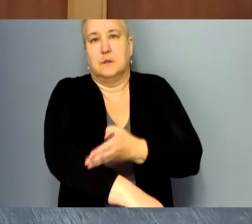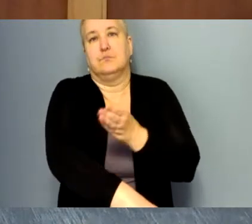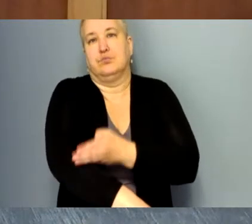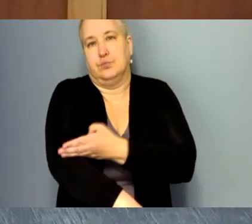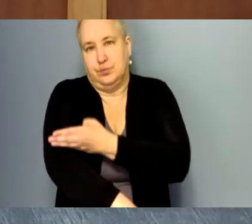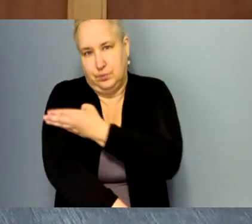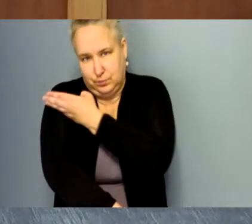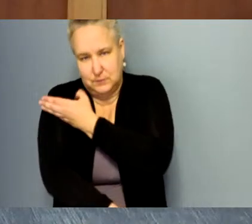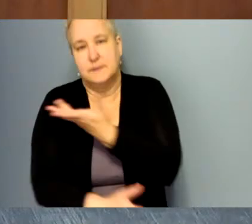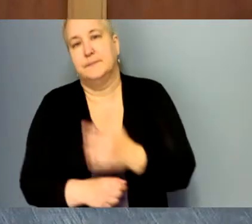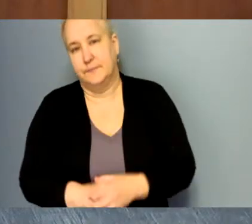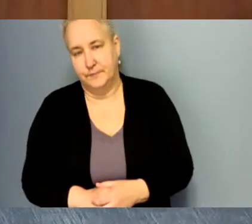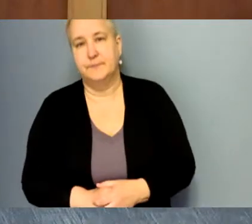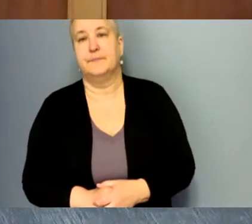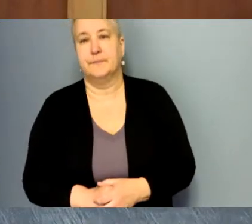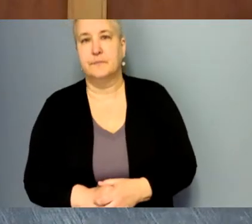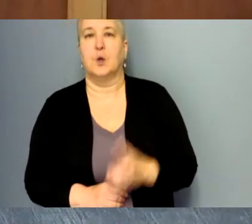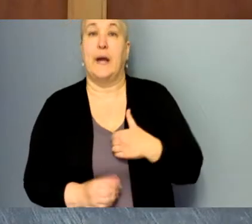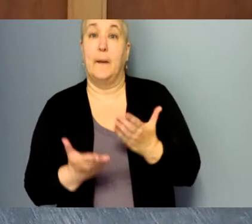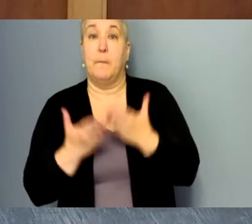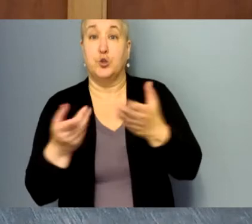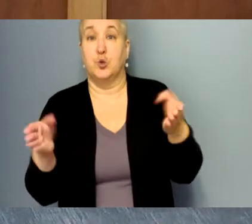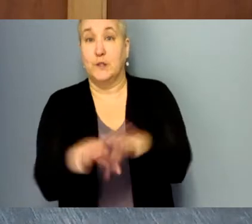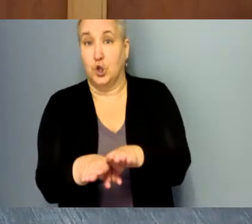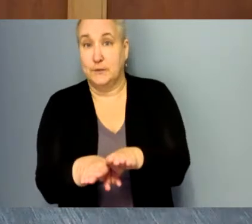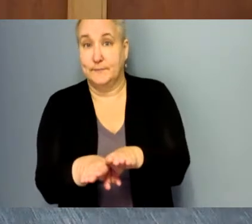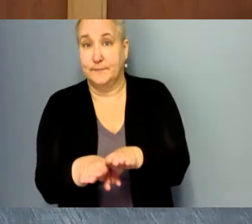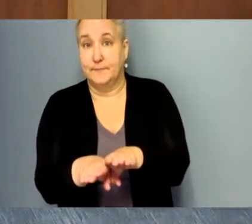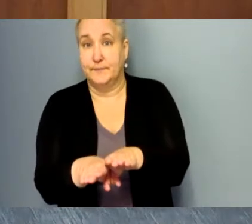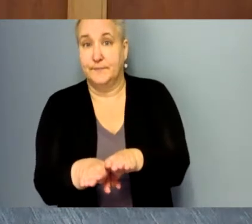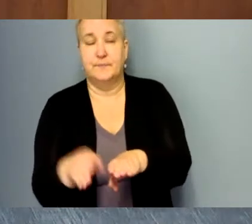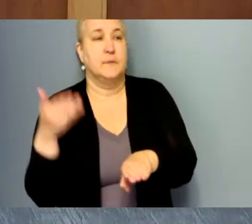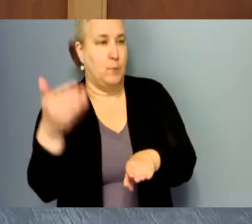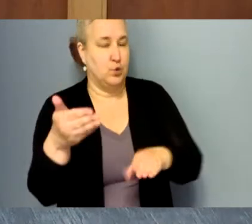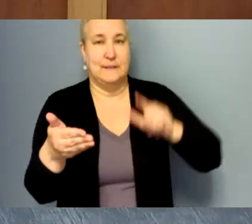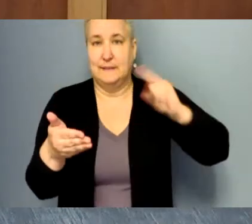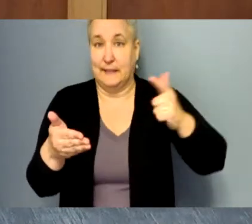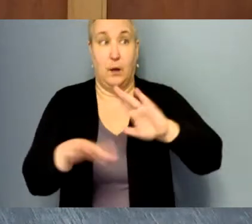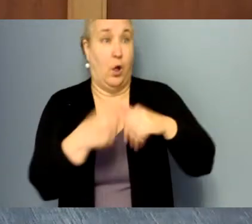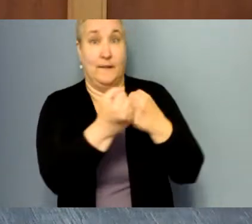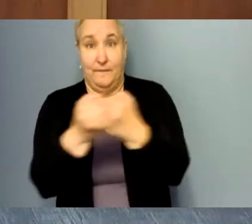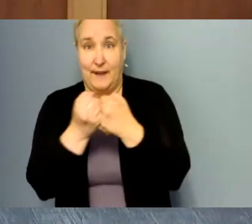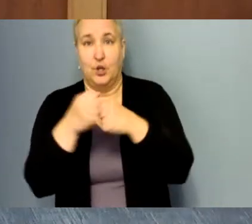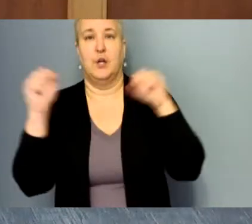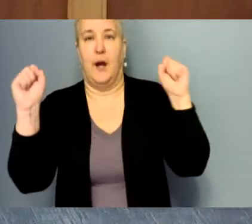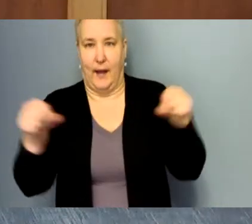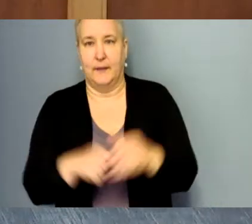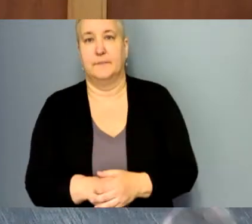So I want to return a motion to adjourn. So moved. Second. All in favor? Aye.